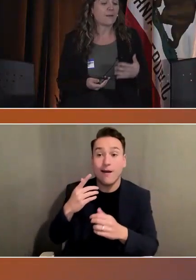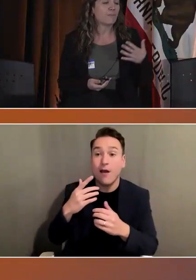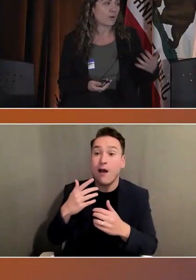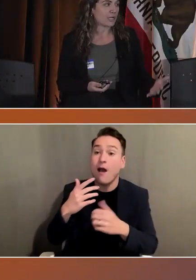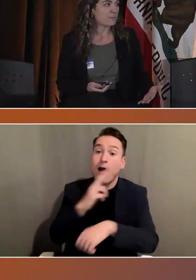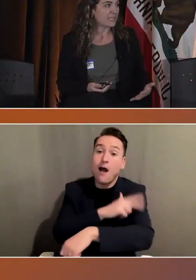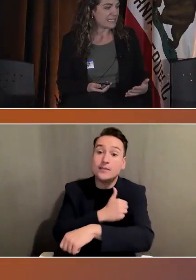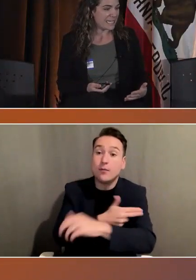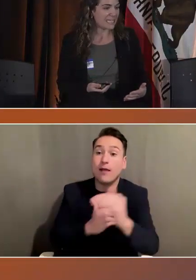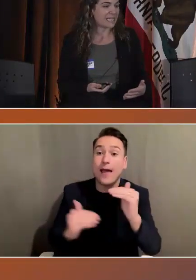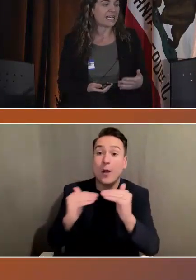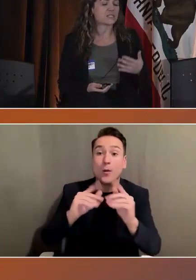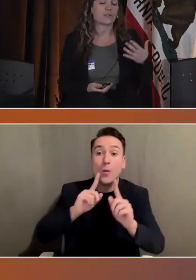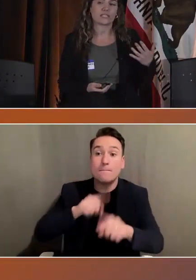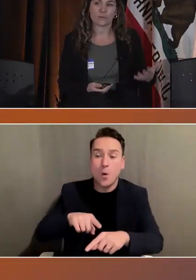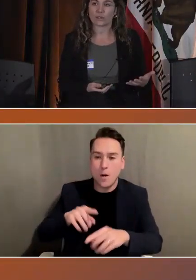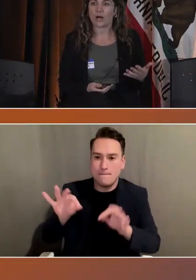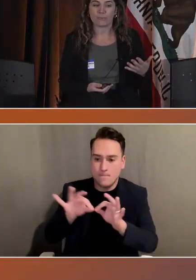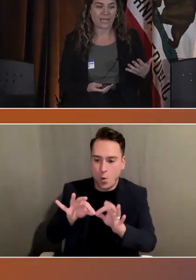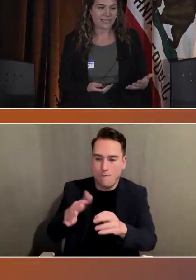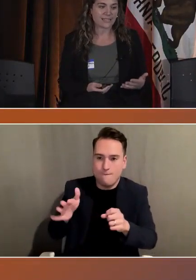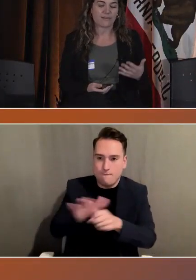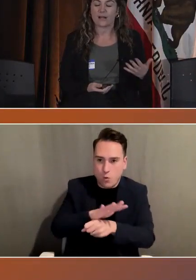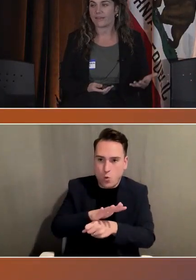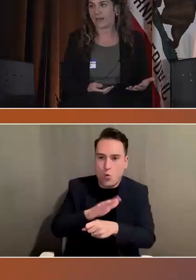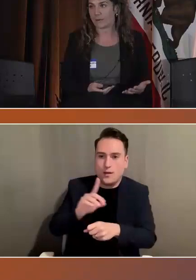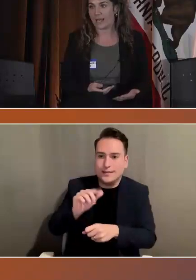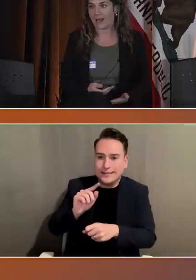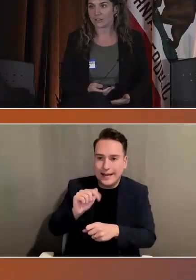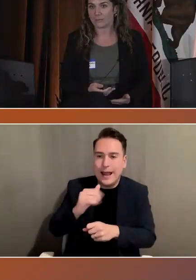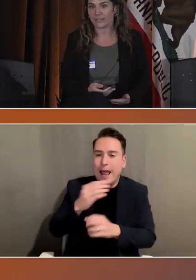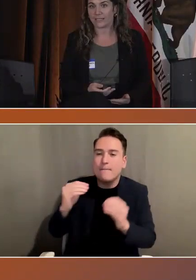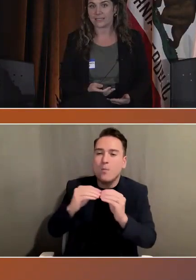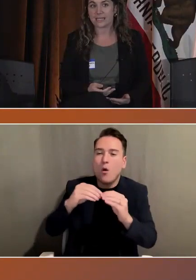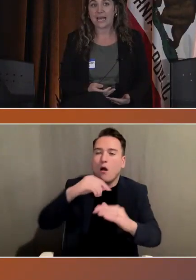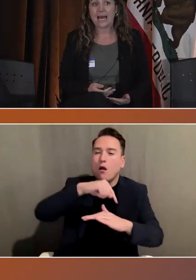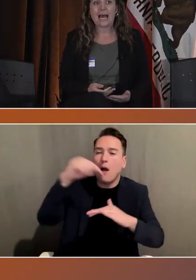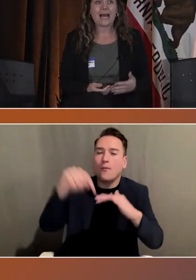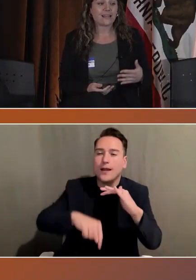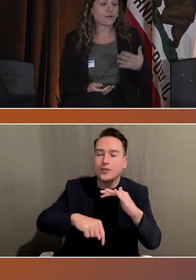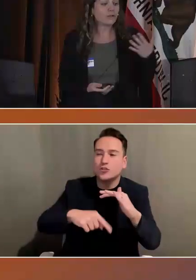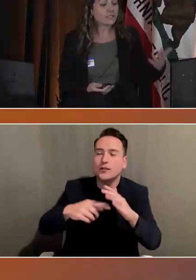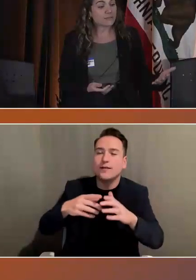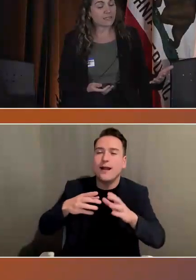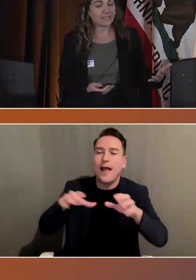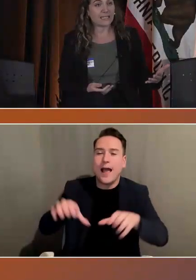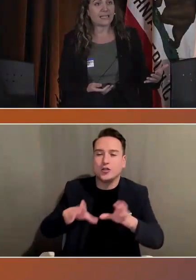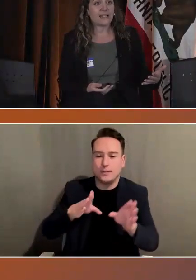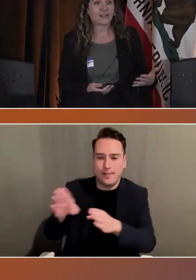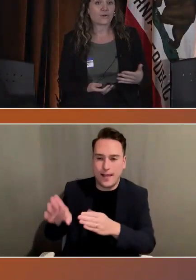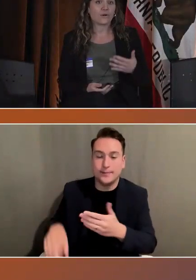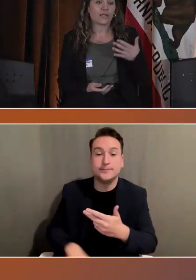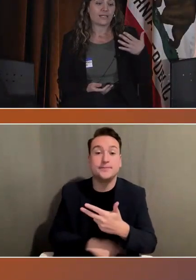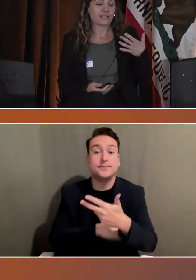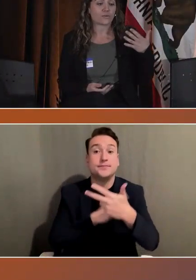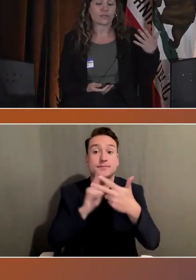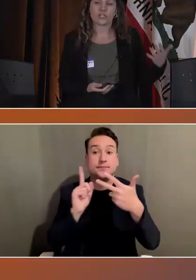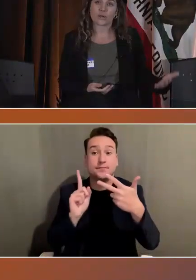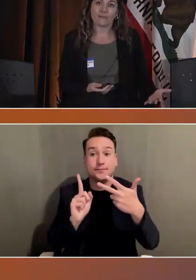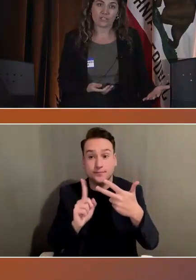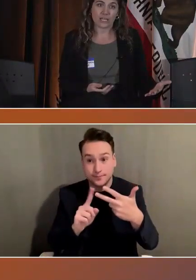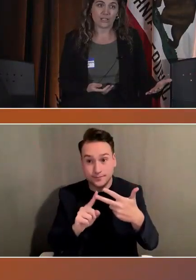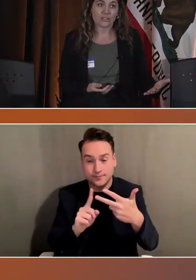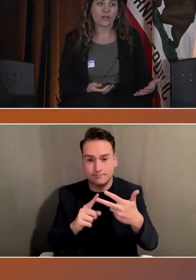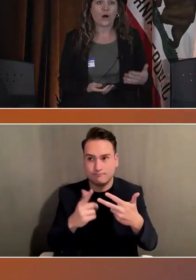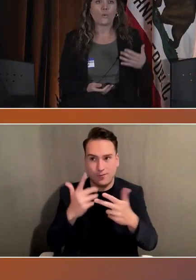see more complete data as well as more comprehensive health equity action plans. And then ultimately, the goal is to really